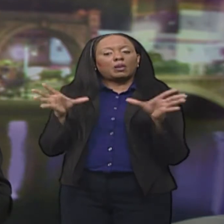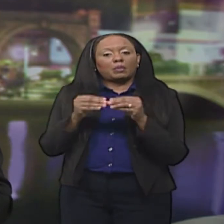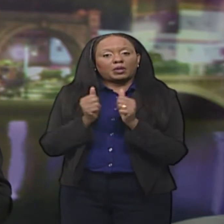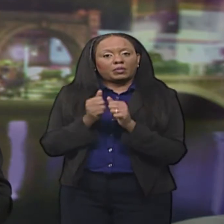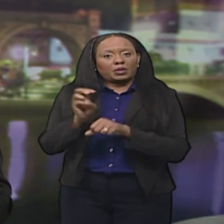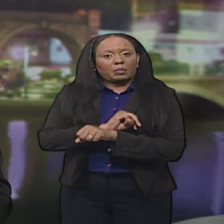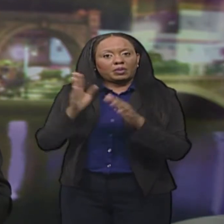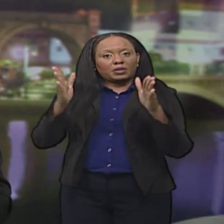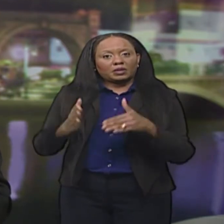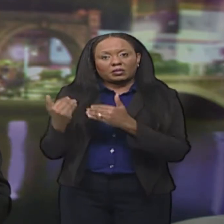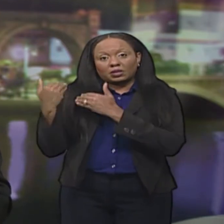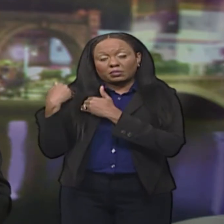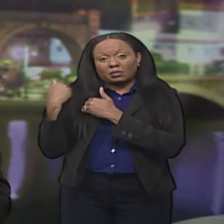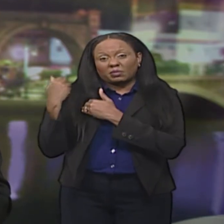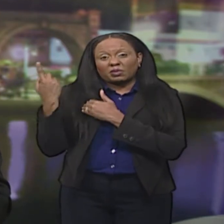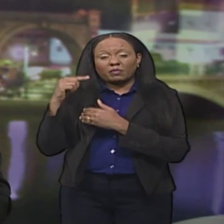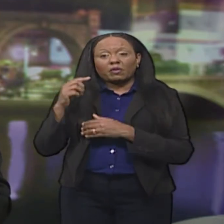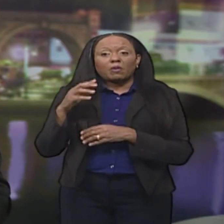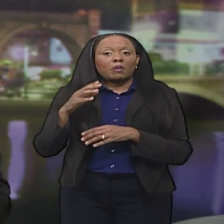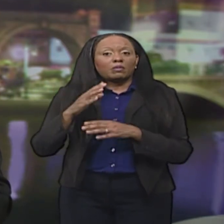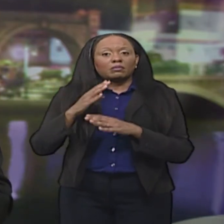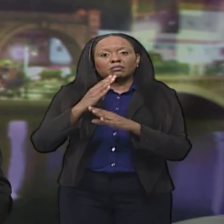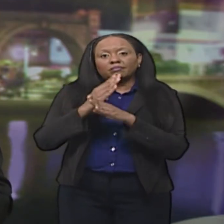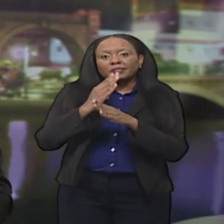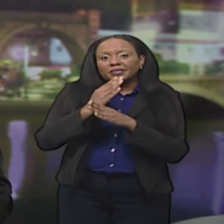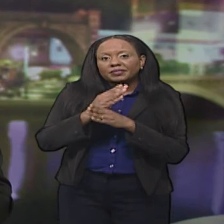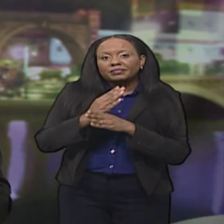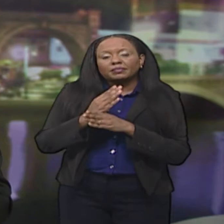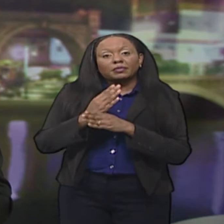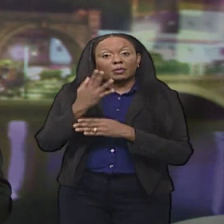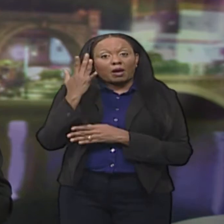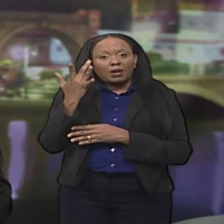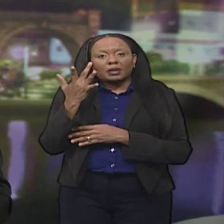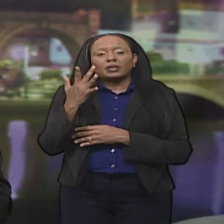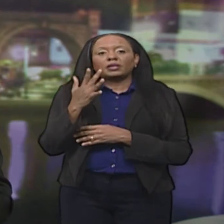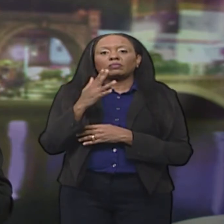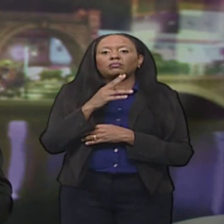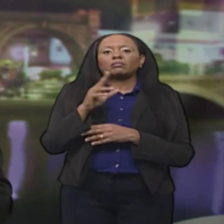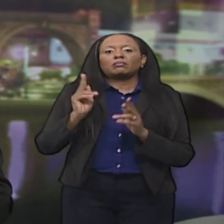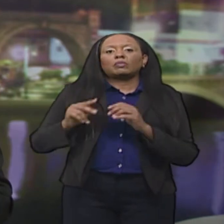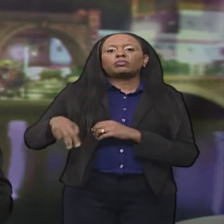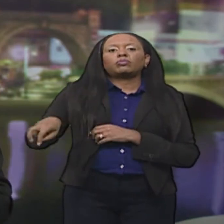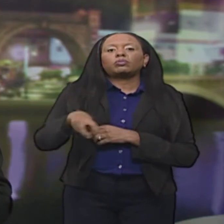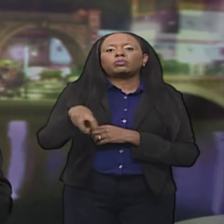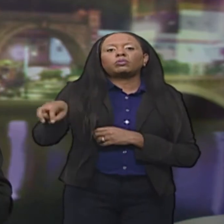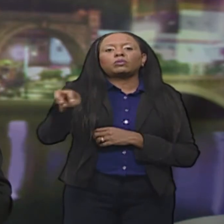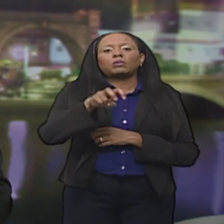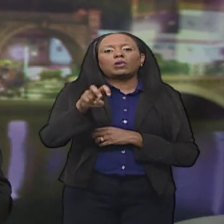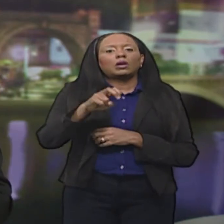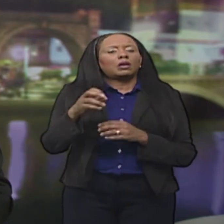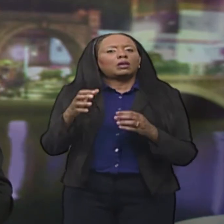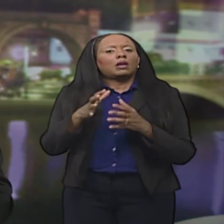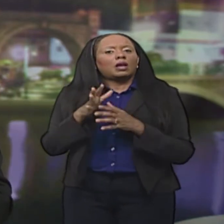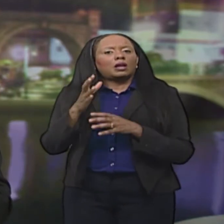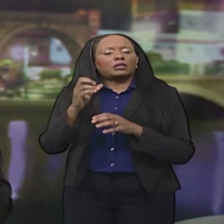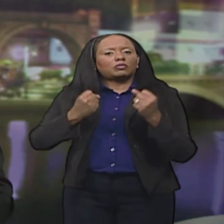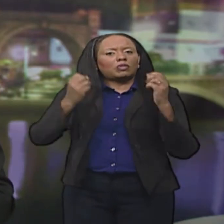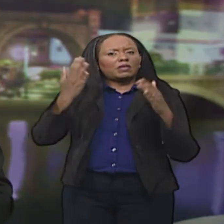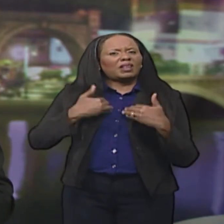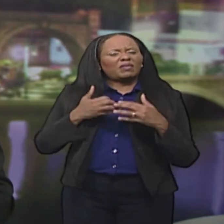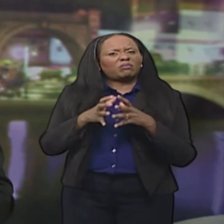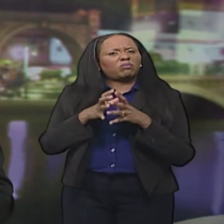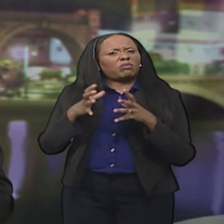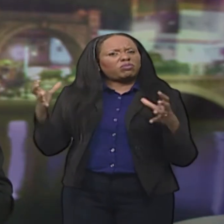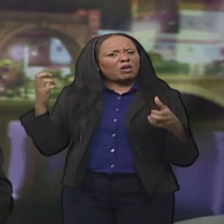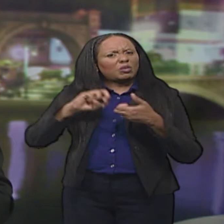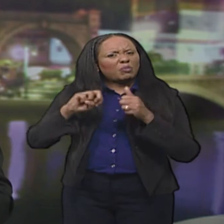Works. This follows a tour of the Rivervan stand where drivers and conductors are reportedly facing a heap of problems.